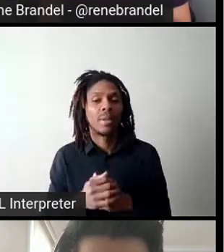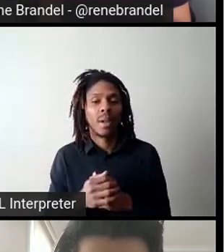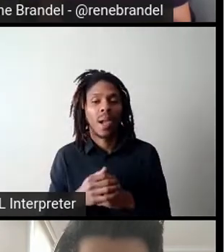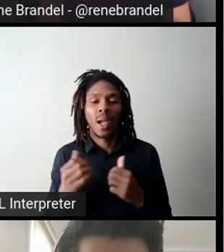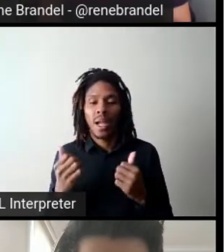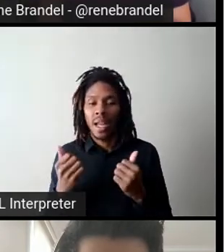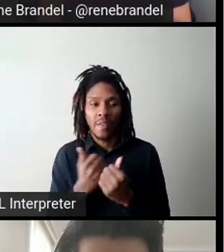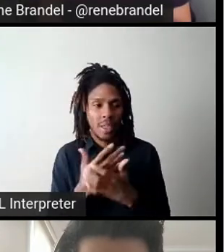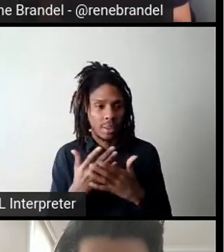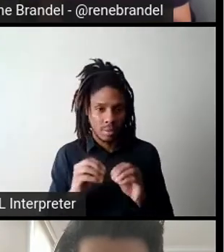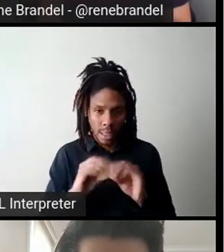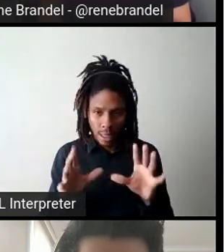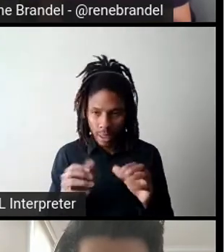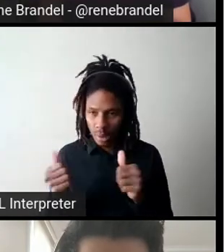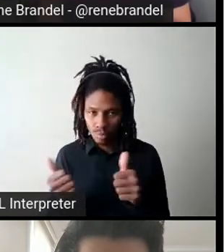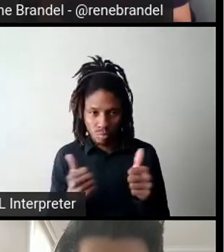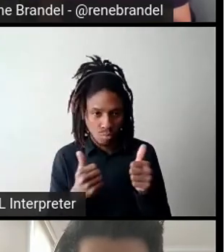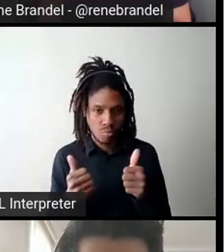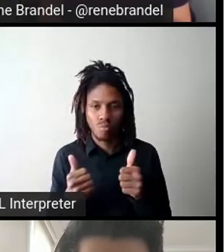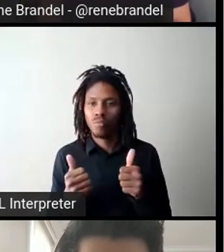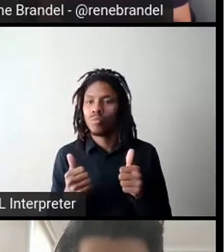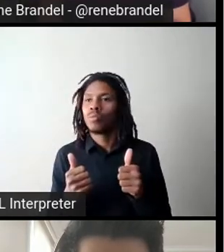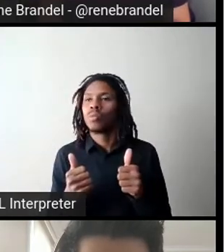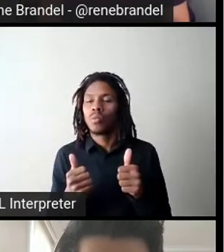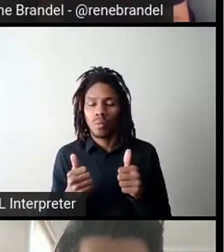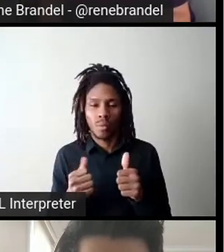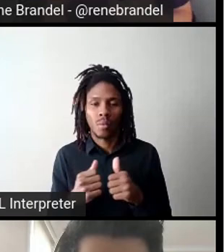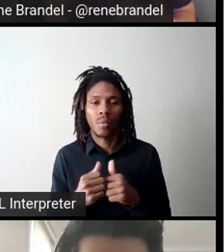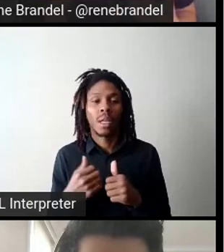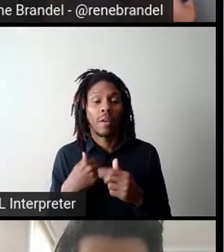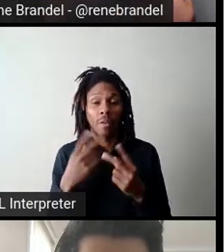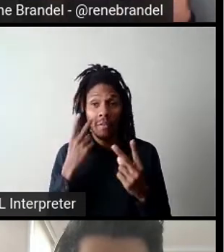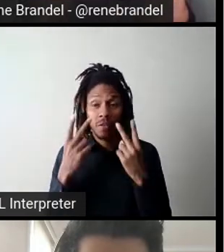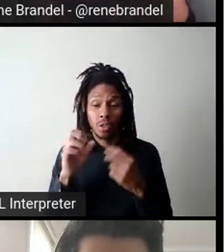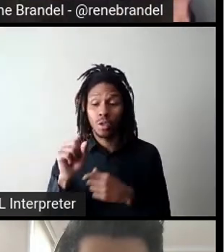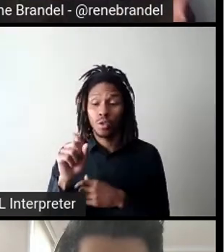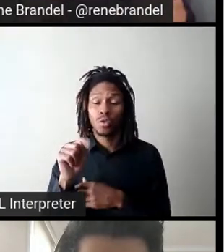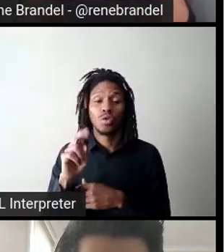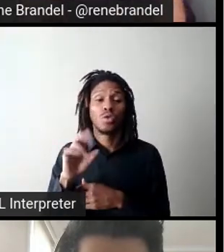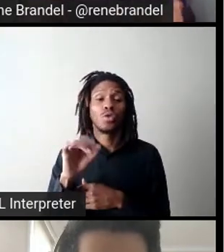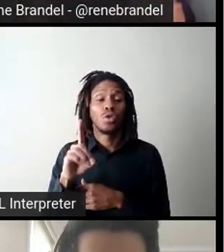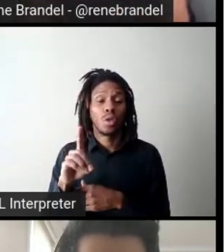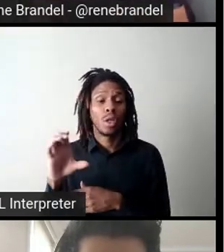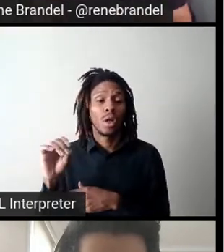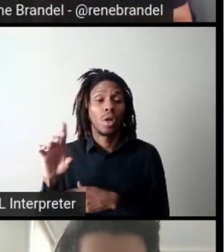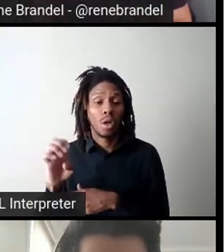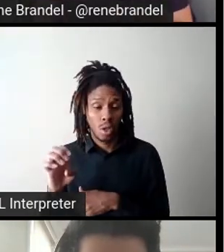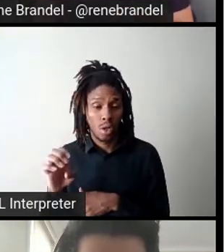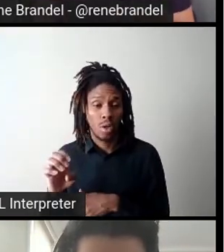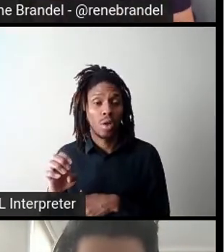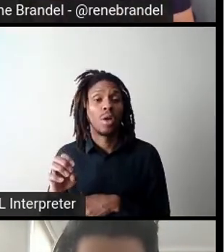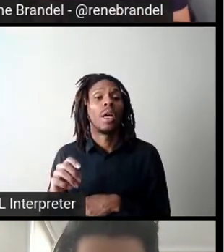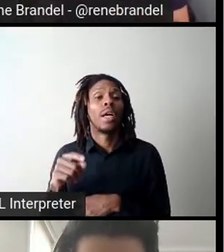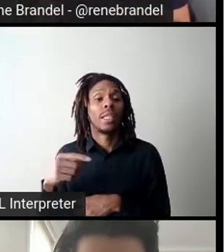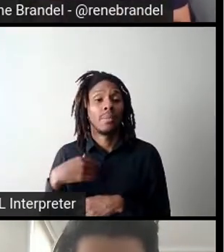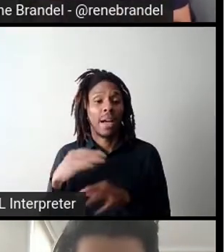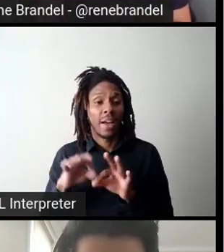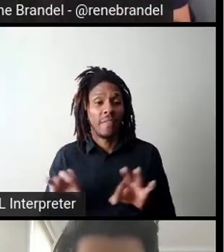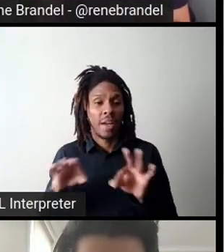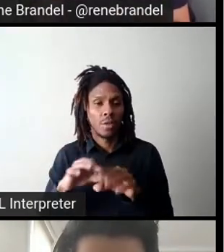very clear. I've got Visual Studio Code in here, which is my IDE that I'll use to create this React app. So let